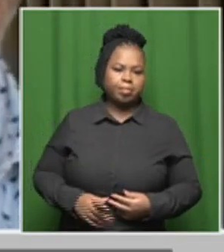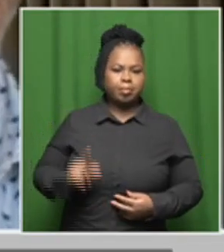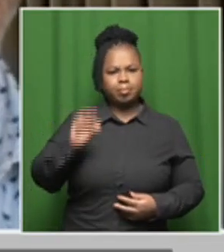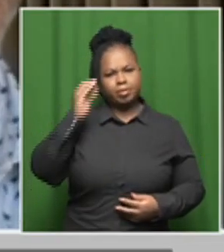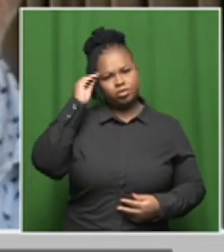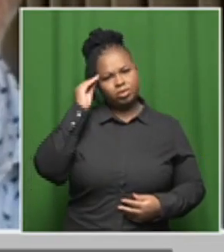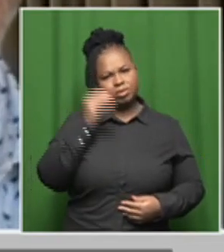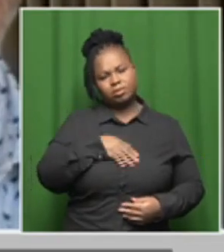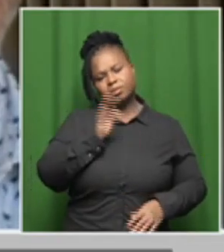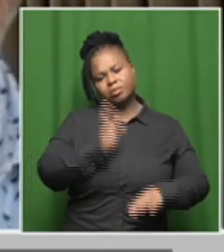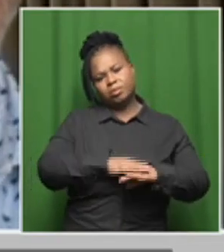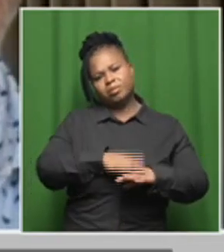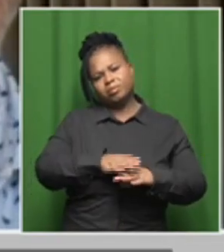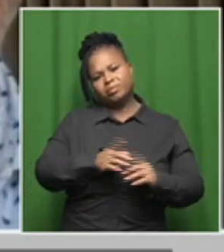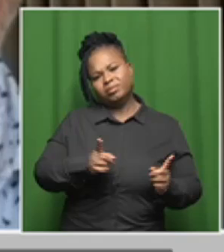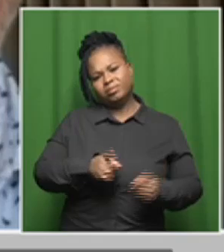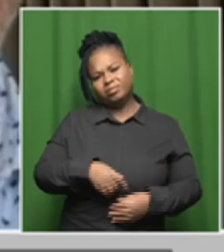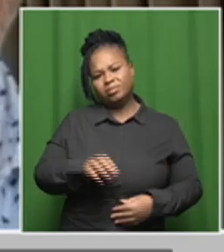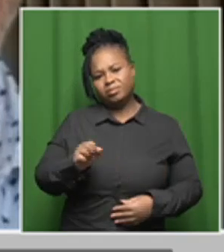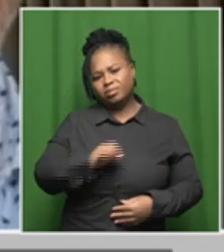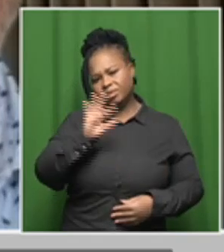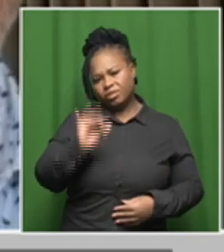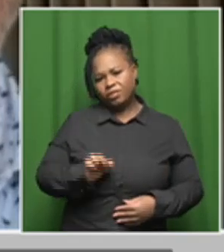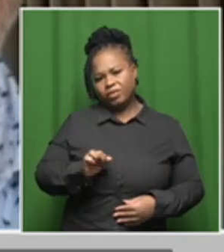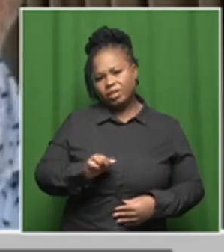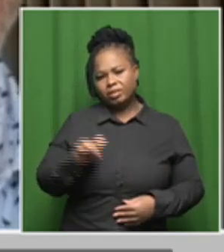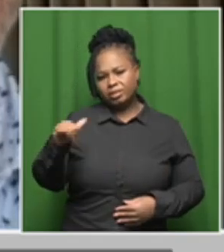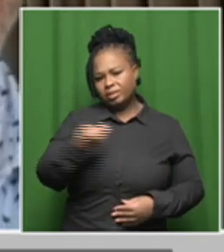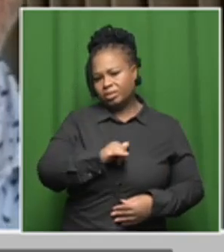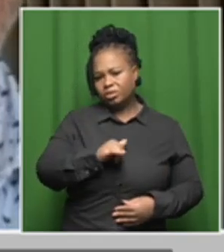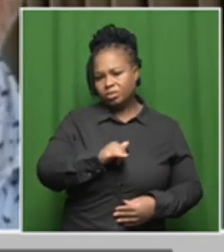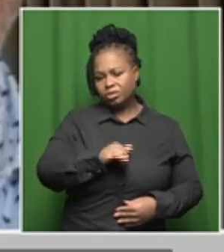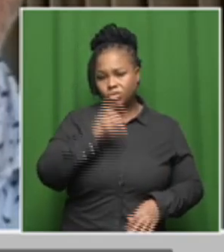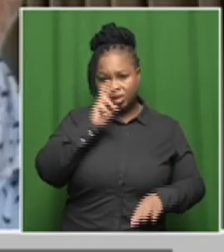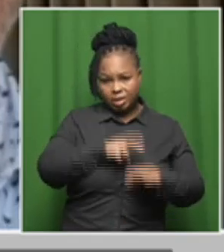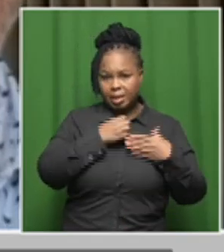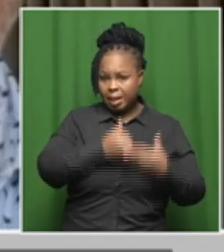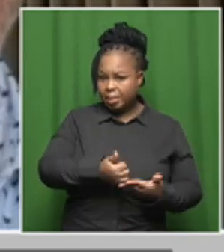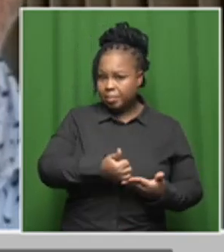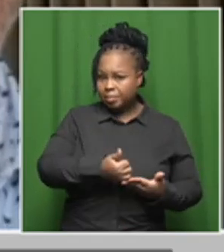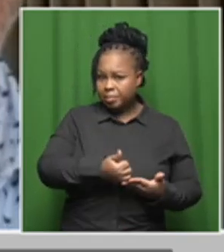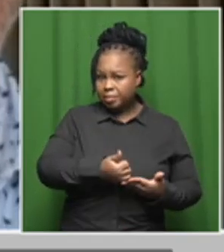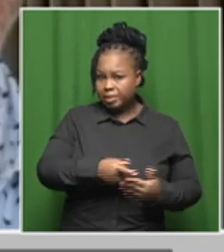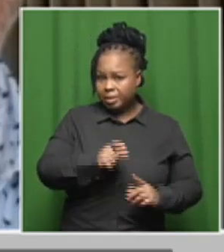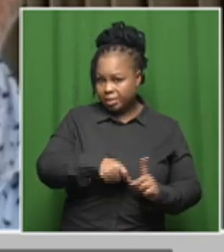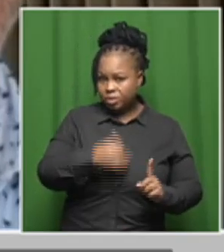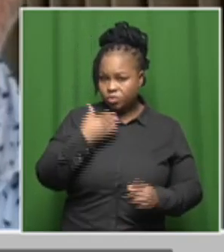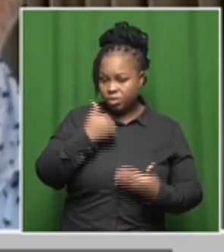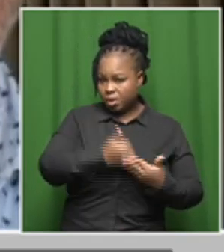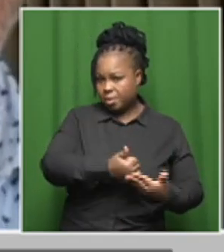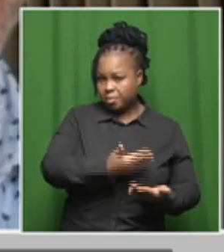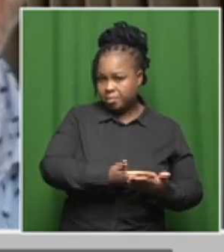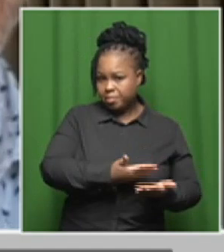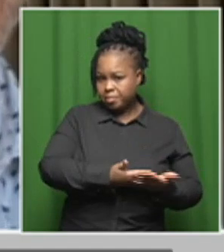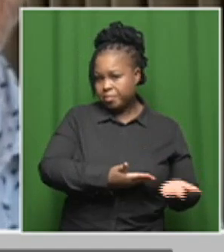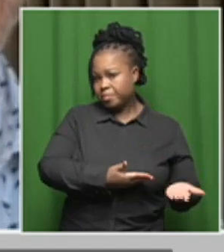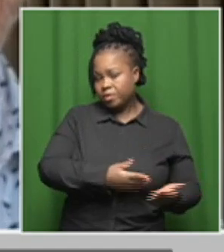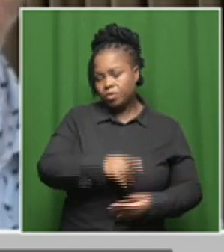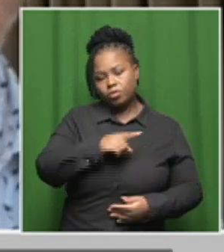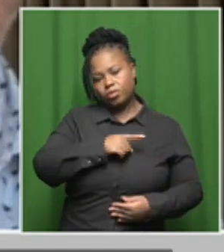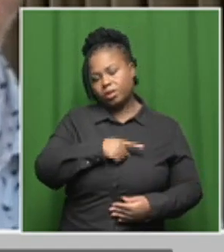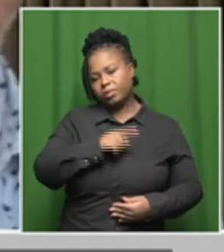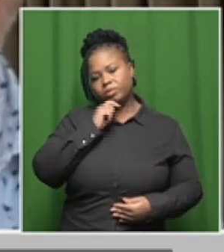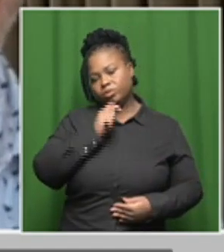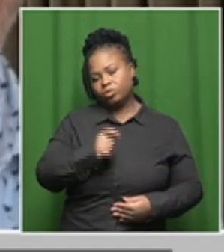so much more to talk about. Does the South African Civil Aviation, do they need help? Is there somebody that can step in to assist them? Because at the end of the day, there's